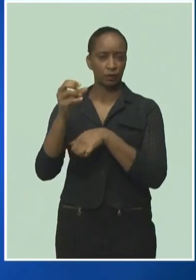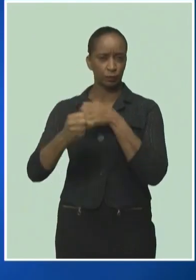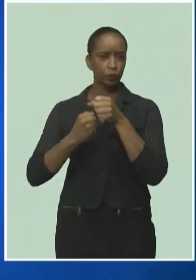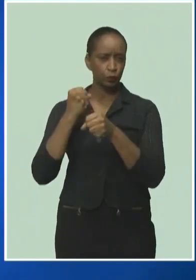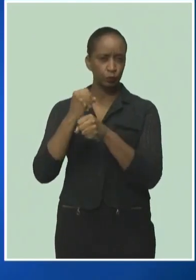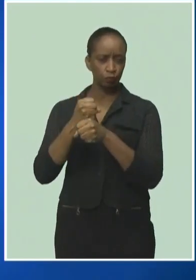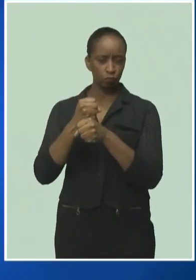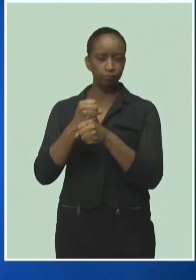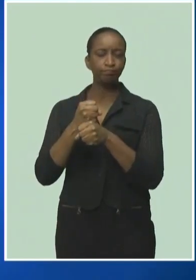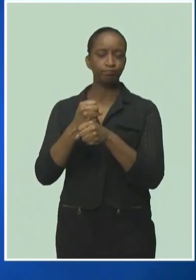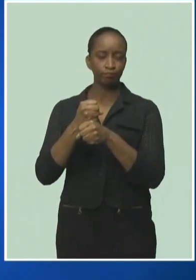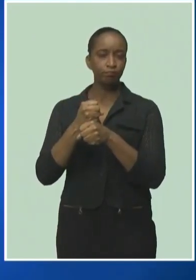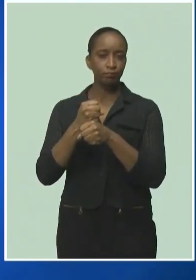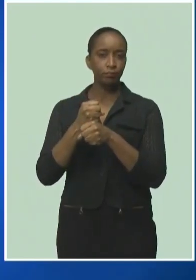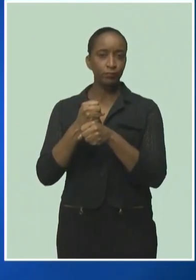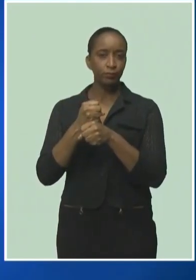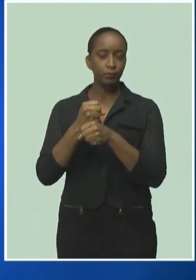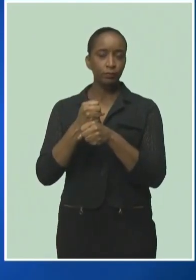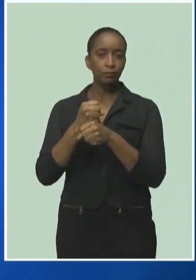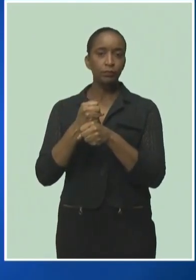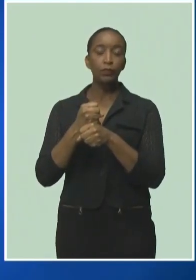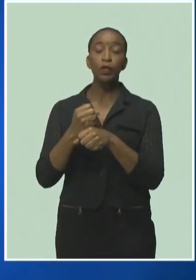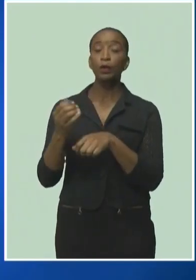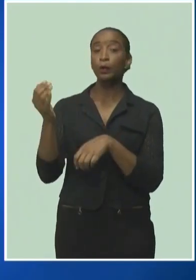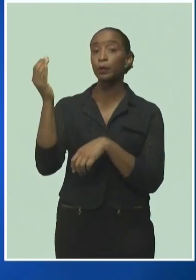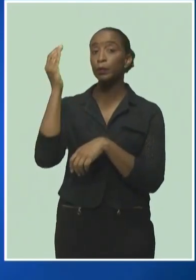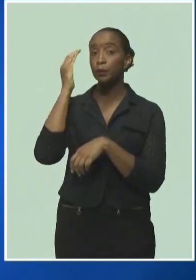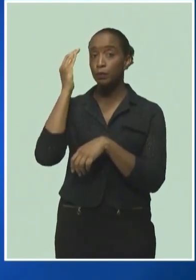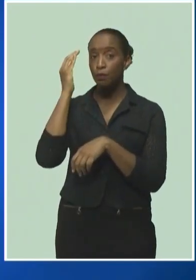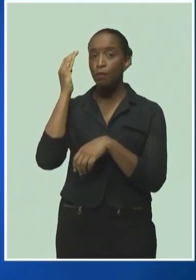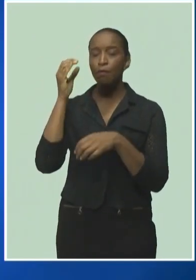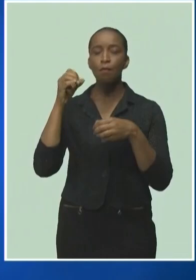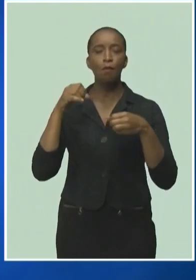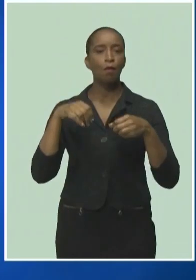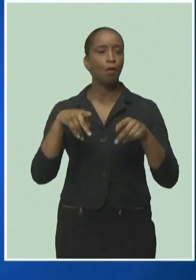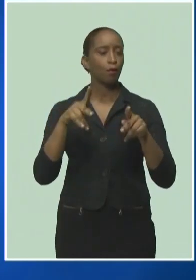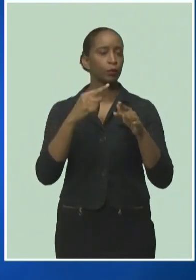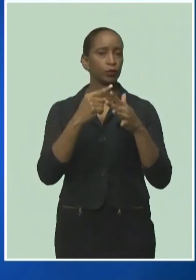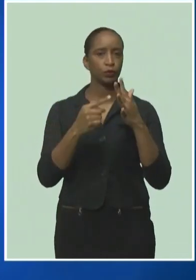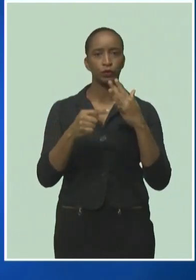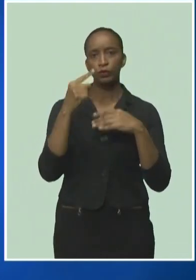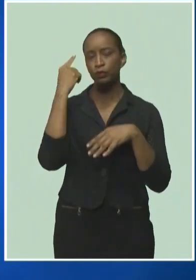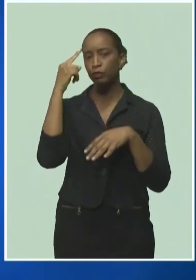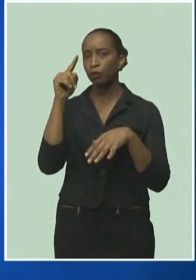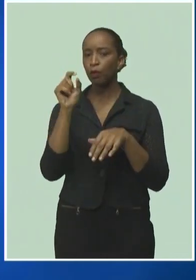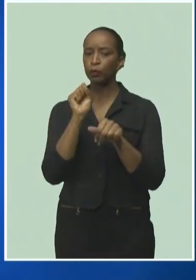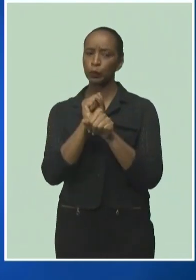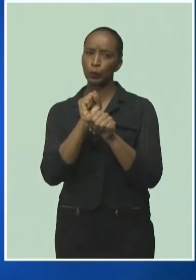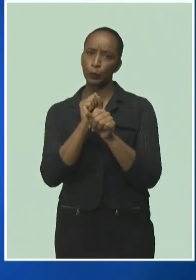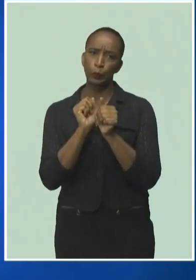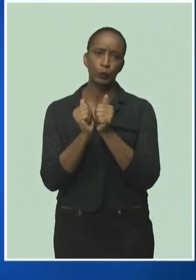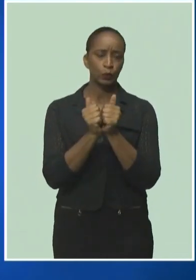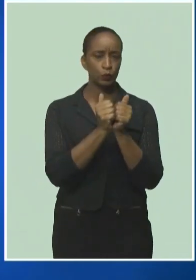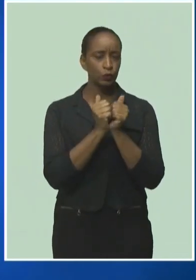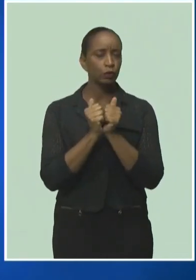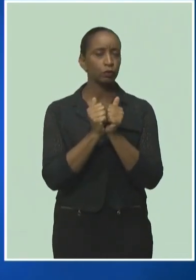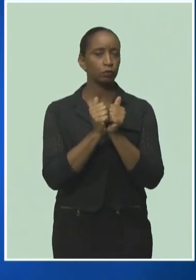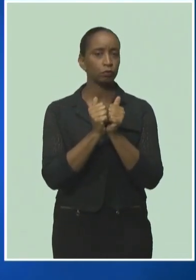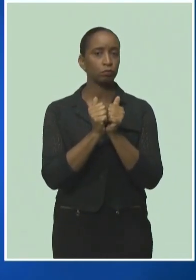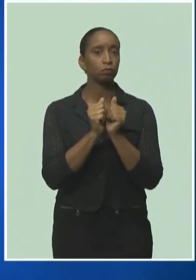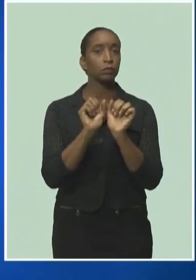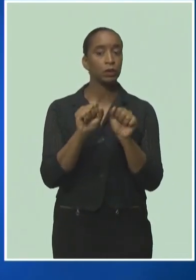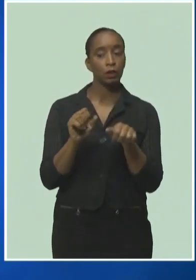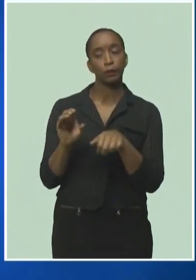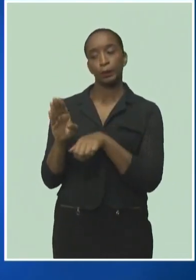is confident that there are opportunities for cooperation and technical assistance